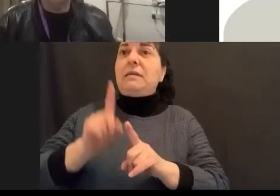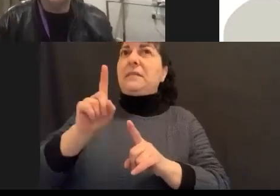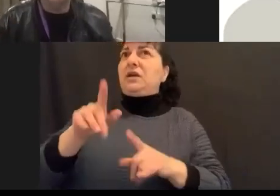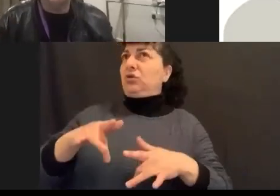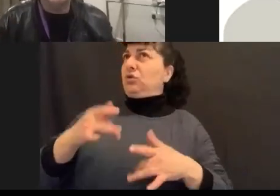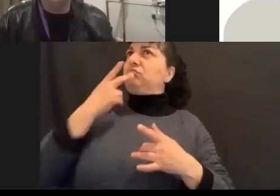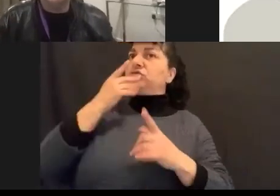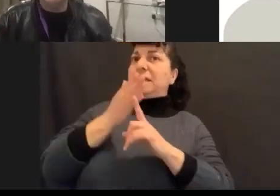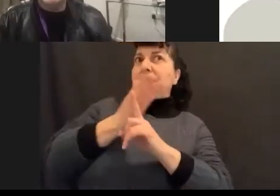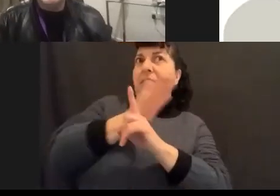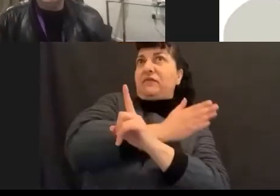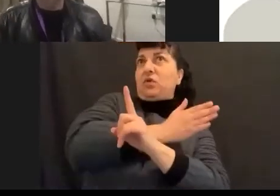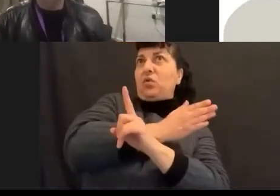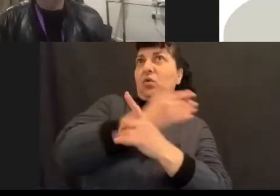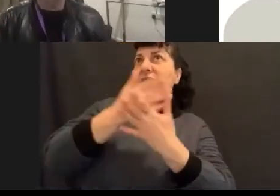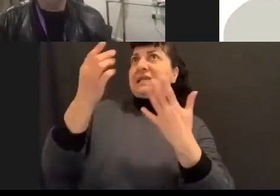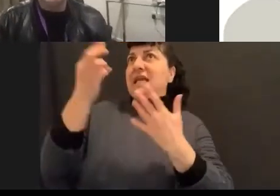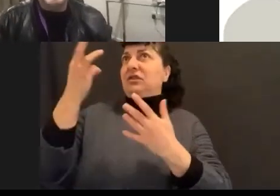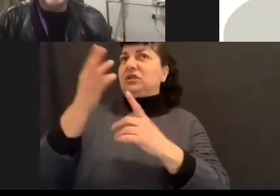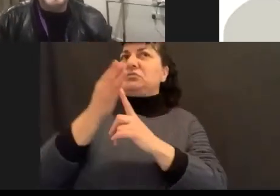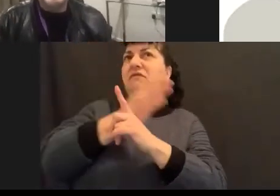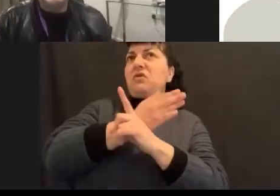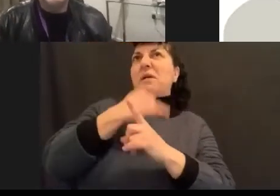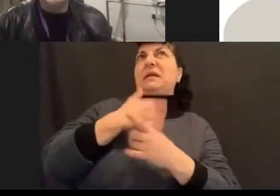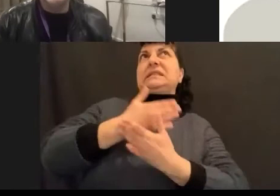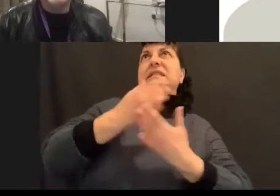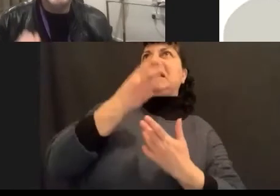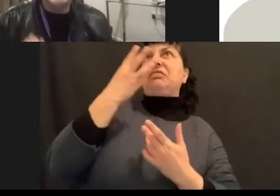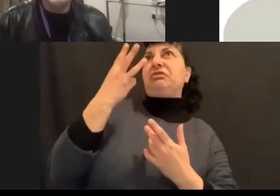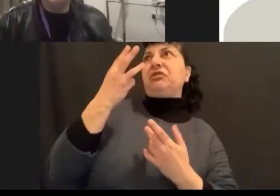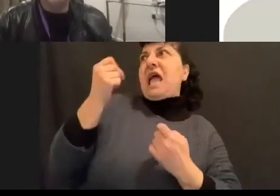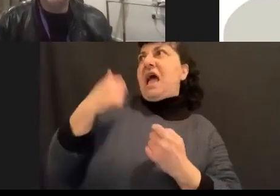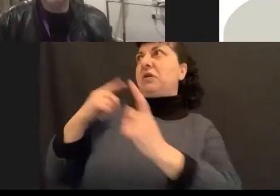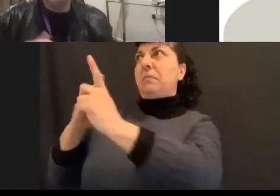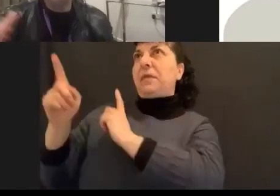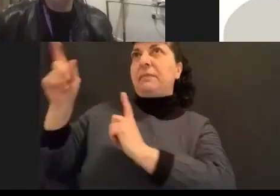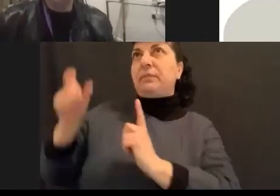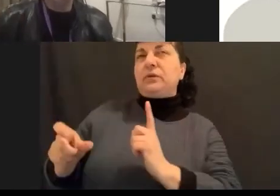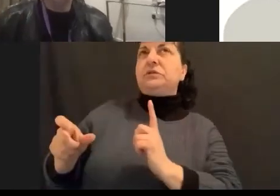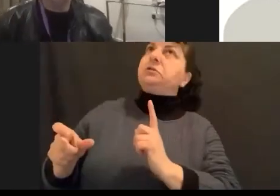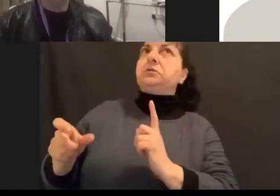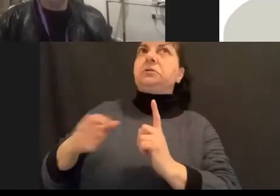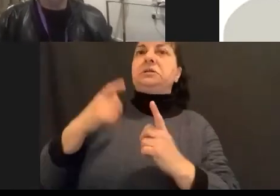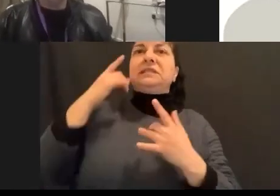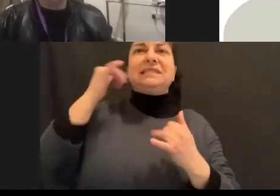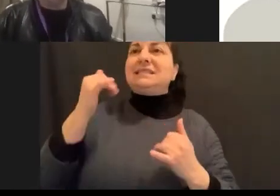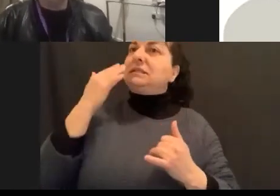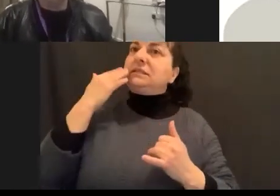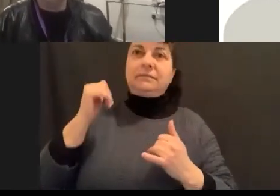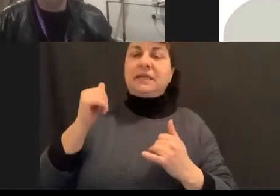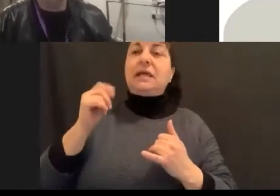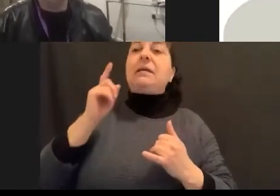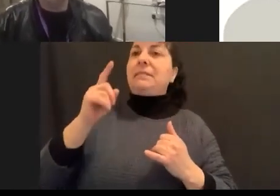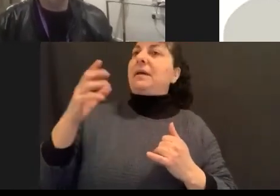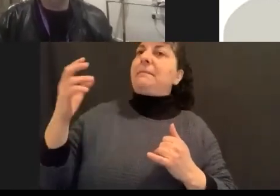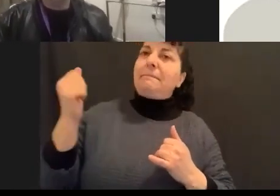it is, day 4, day 3, get the test. And if it's negative and you get better, then you still have to get that day 13 test to guarantee